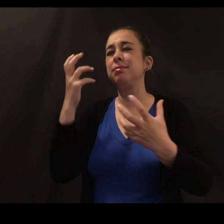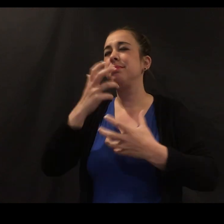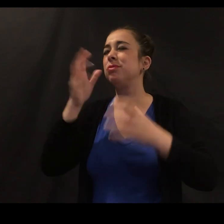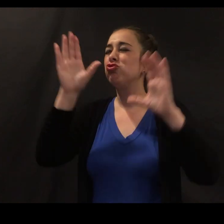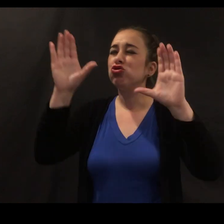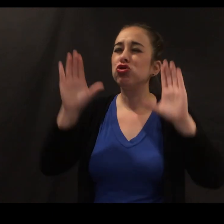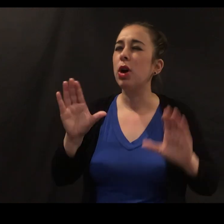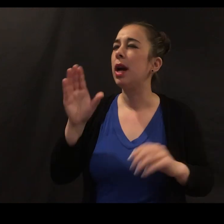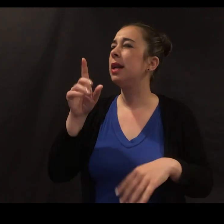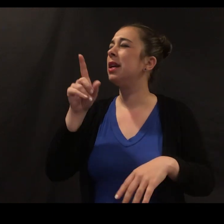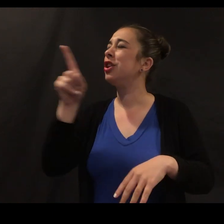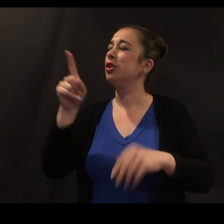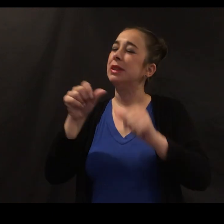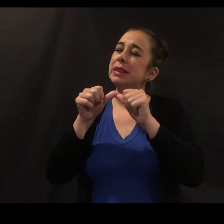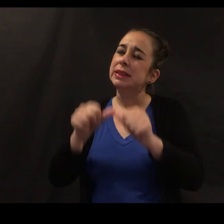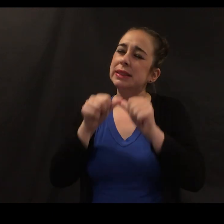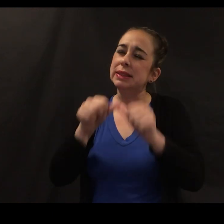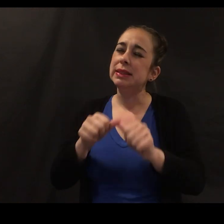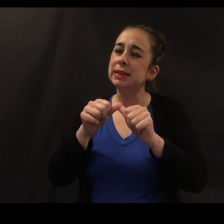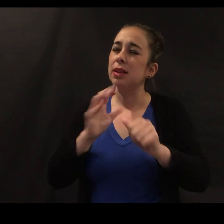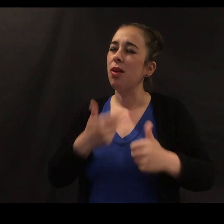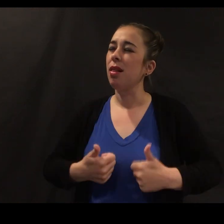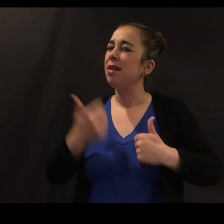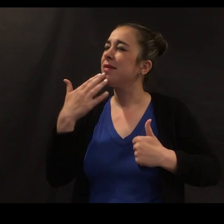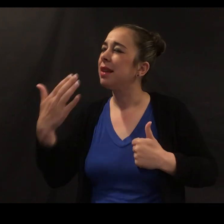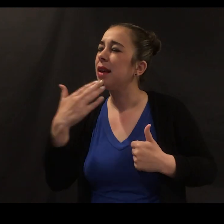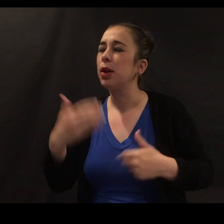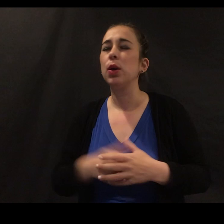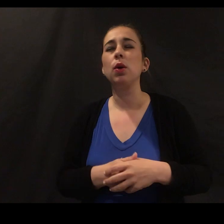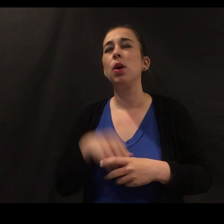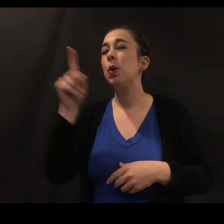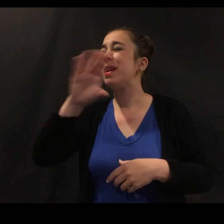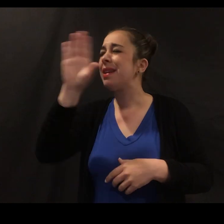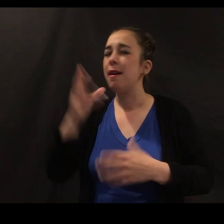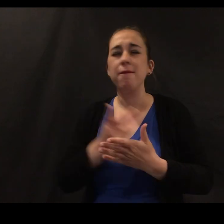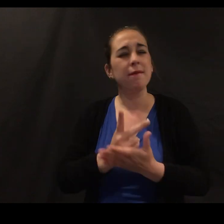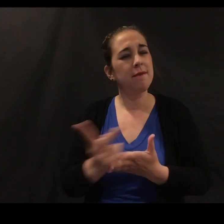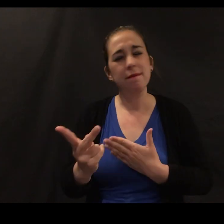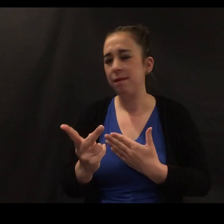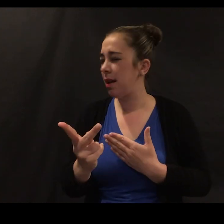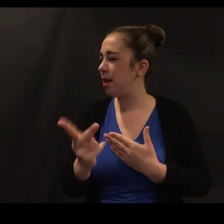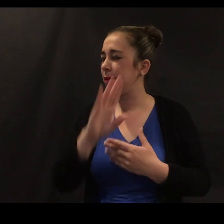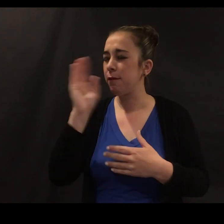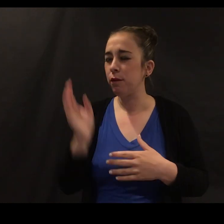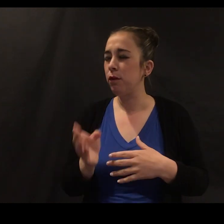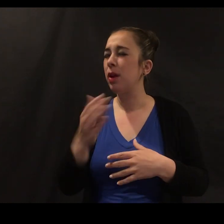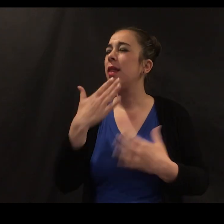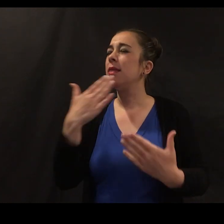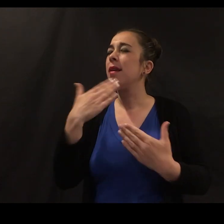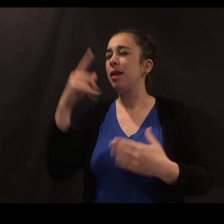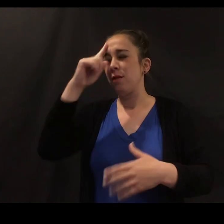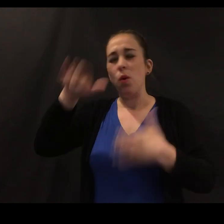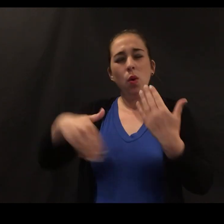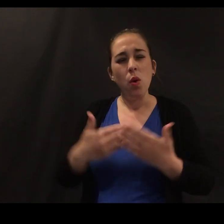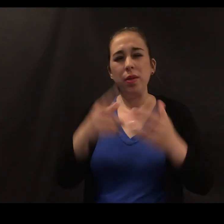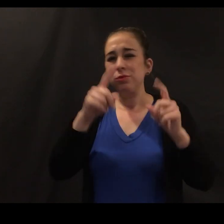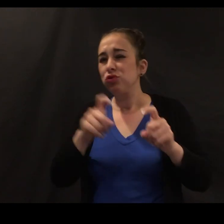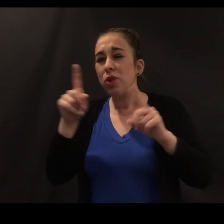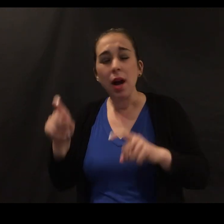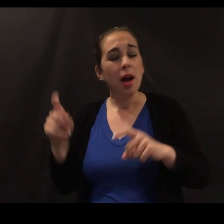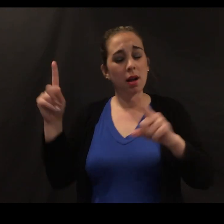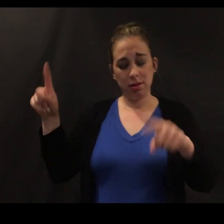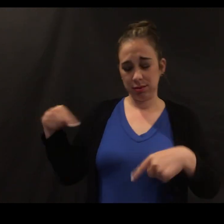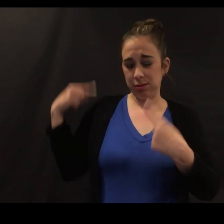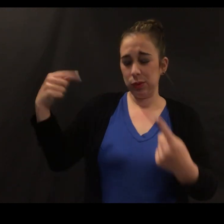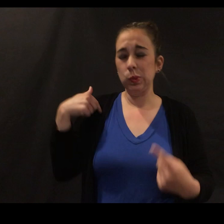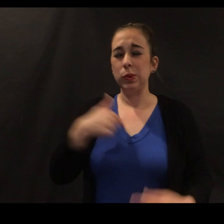your consistency in our lives. Thank you, Lord, that you never fail us. Thank you, Lord, through all those trials we've walked through over the